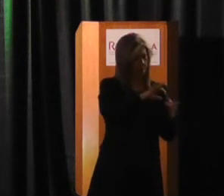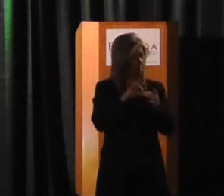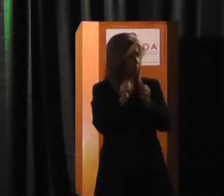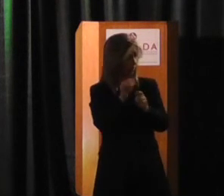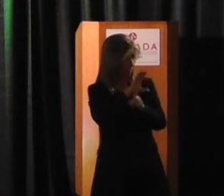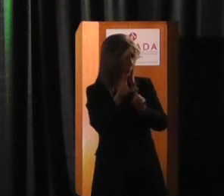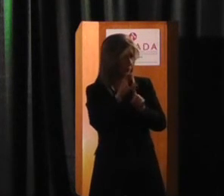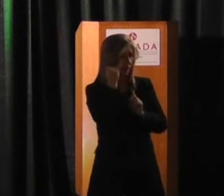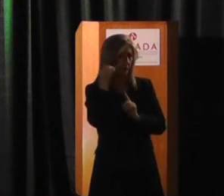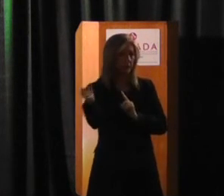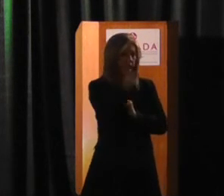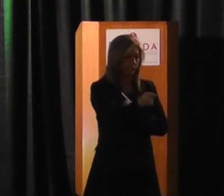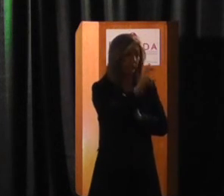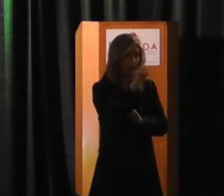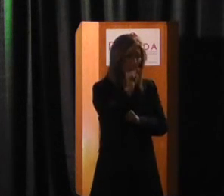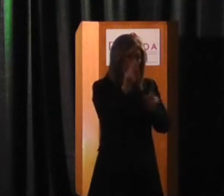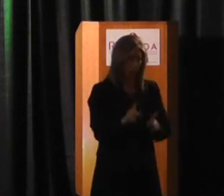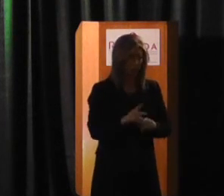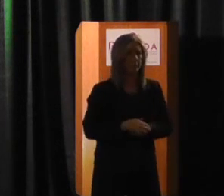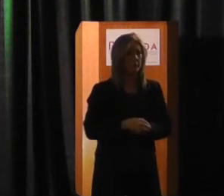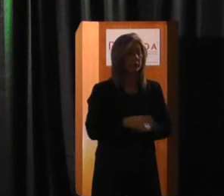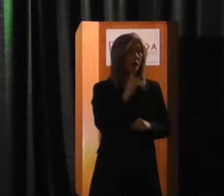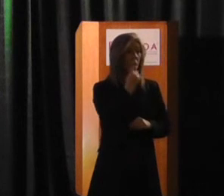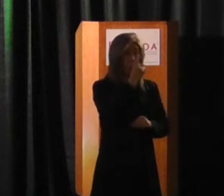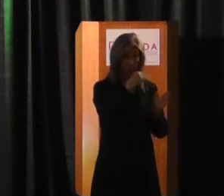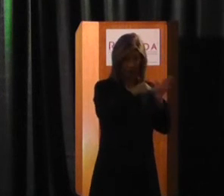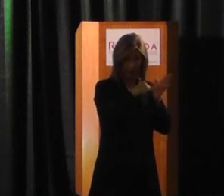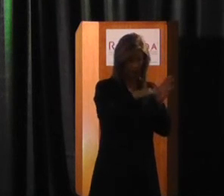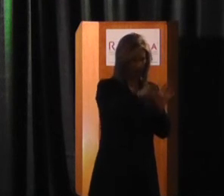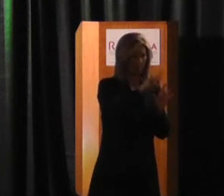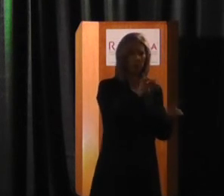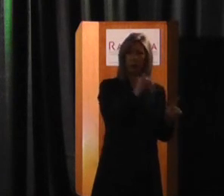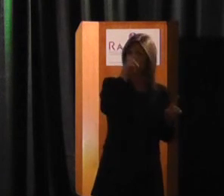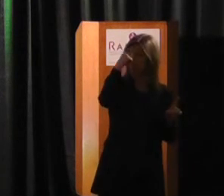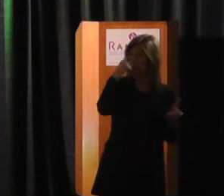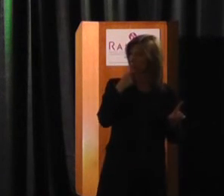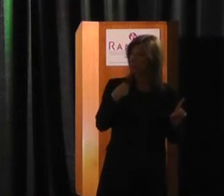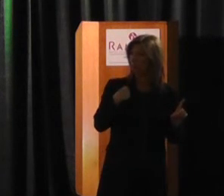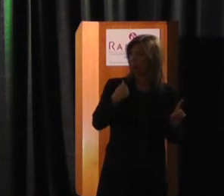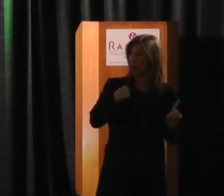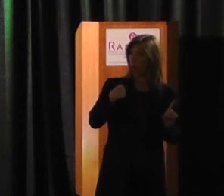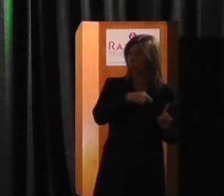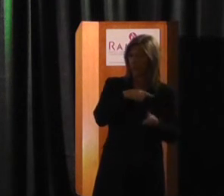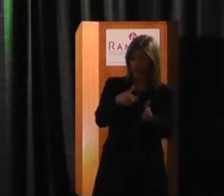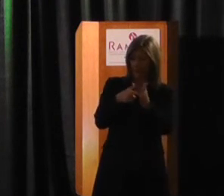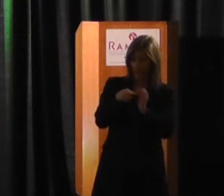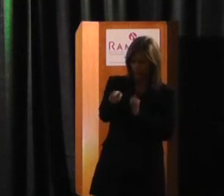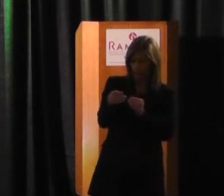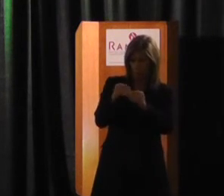In one study, an employer said that it had taken several months for the company to realize that they needed the employee more than he needed